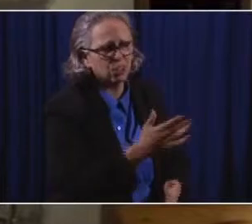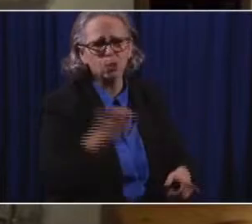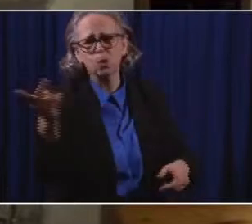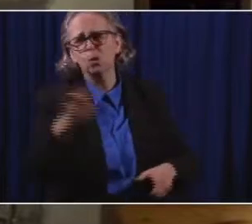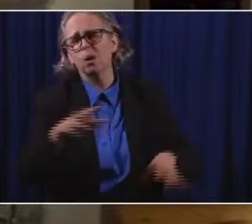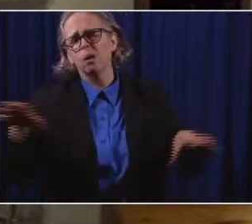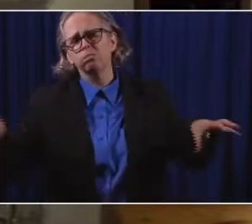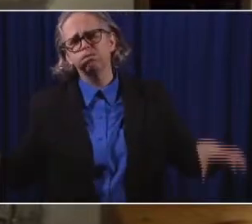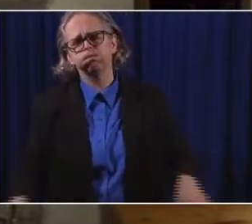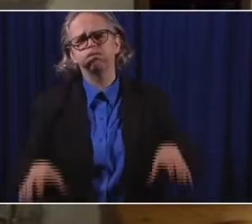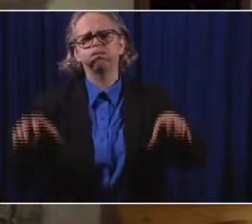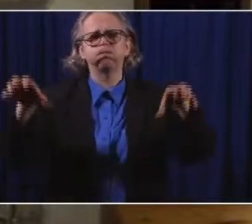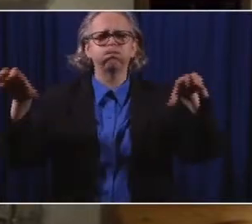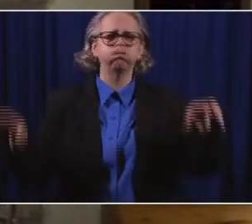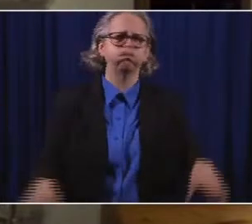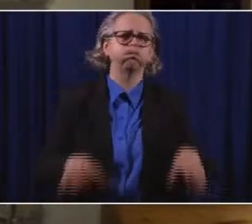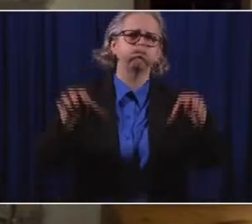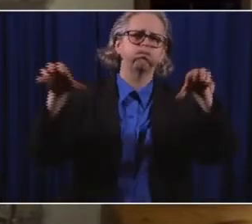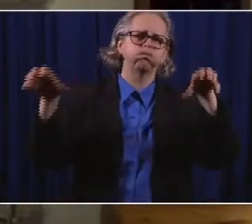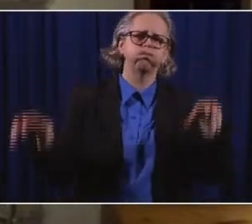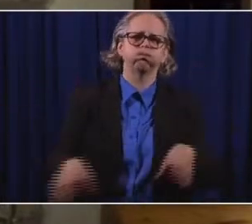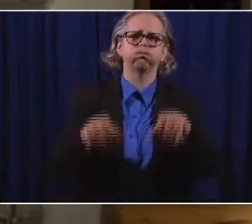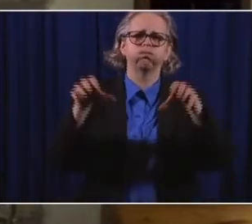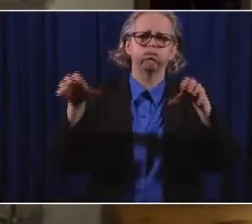you very much. We appreciate